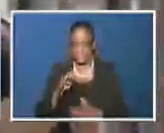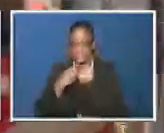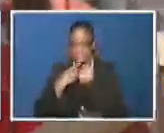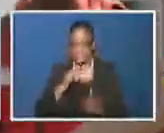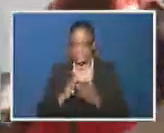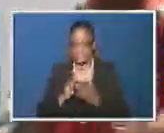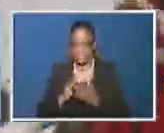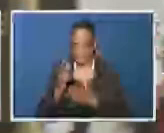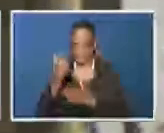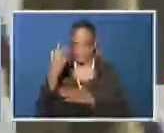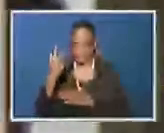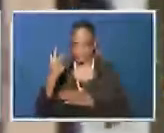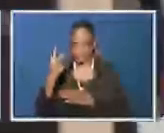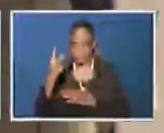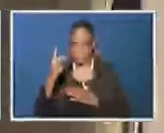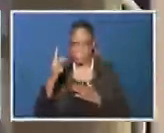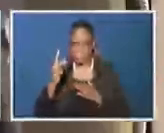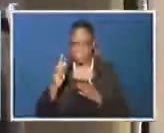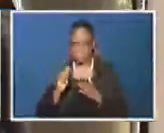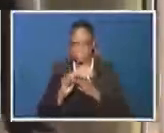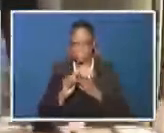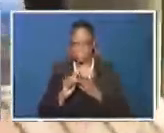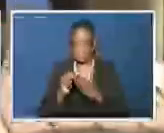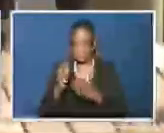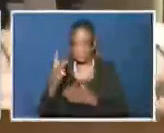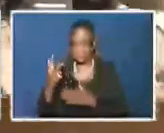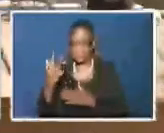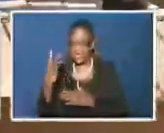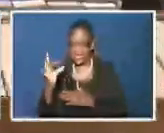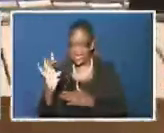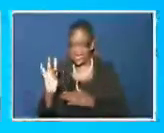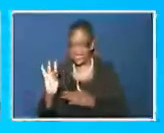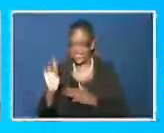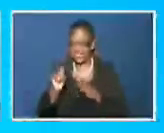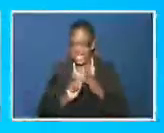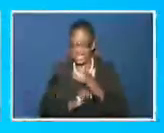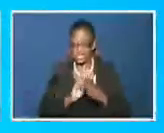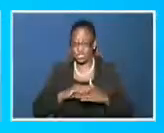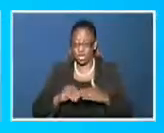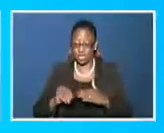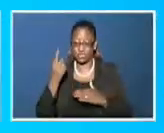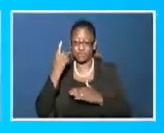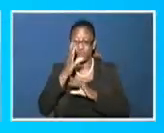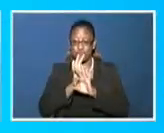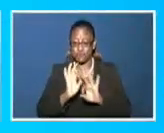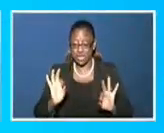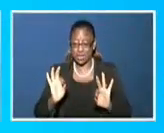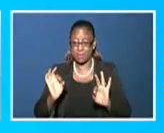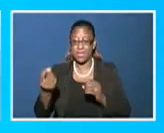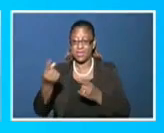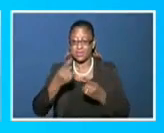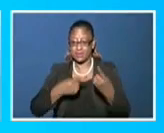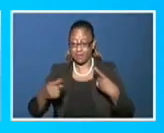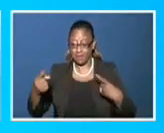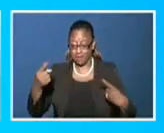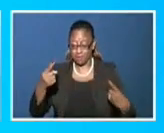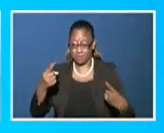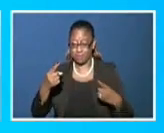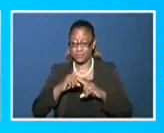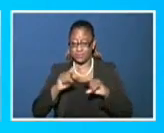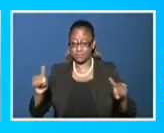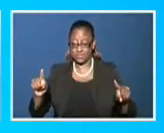paying $3,000 to $8,000 for freedom. We are looking at a view, not only the